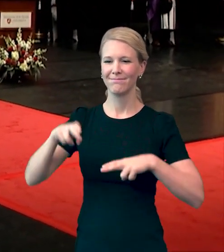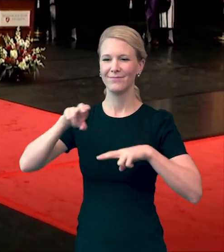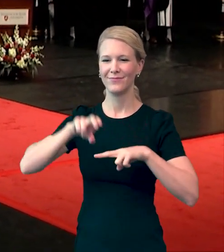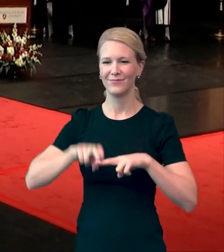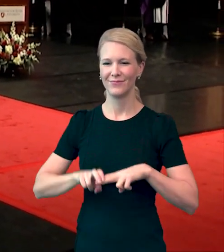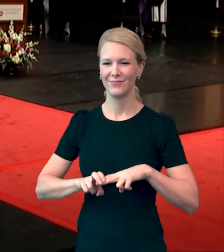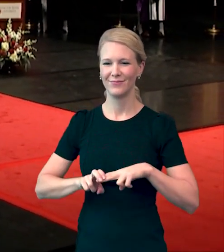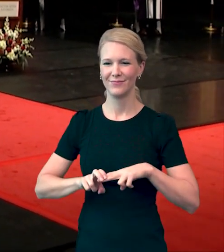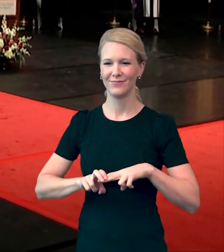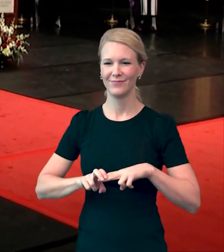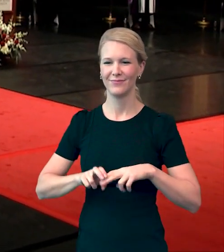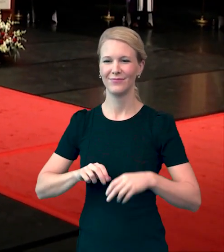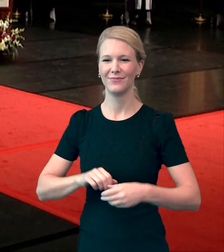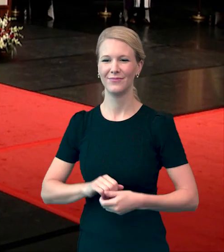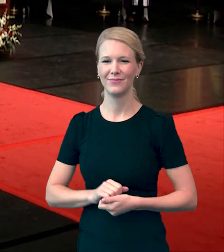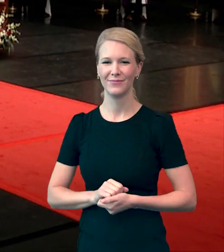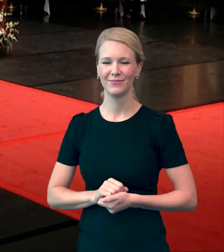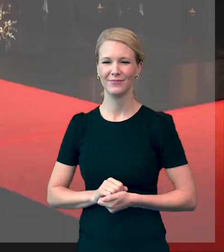Please be seated.